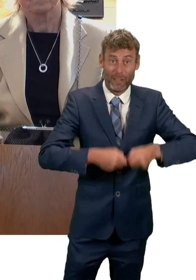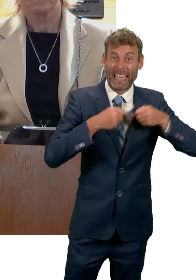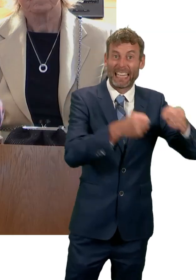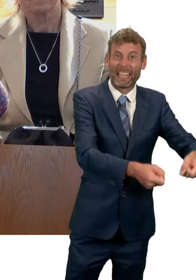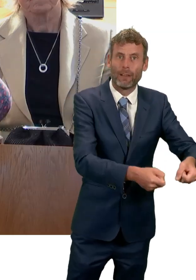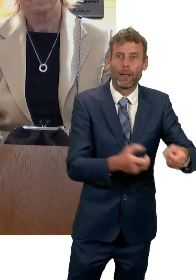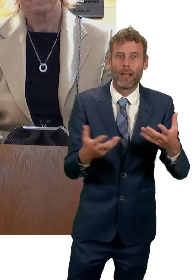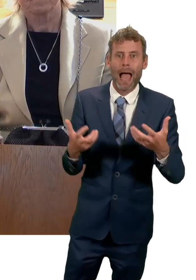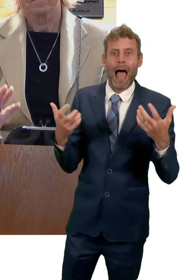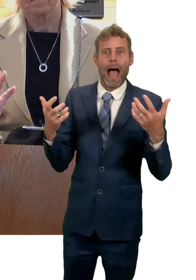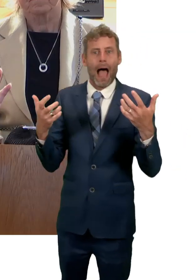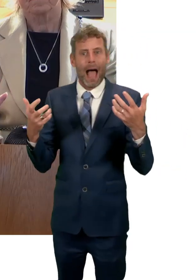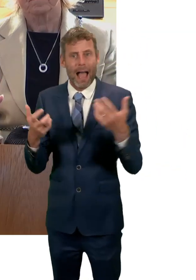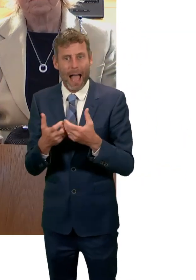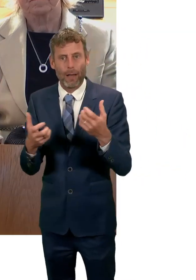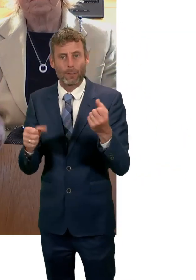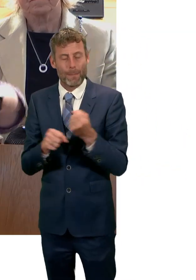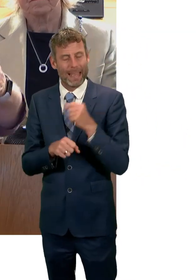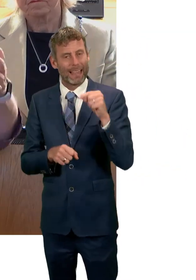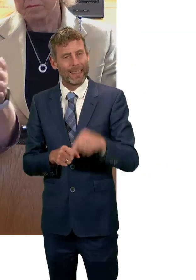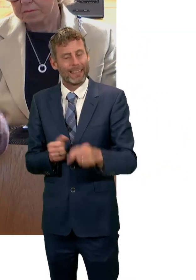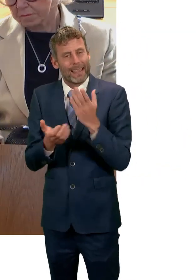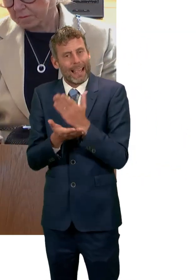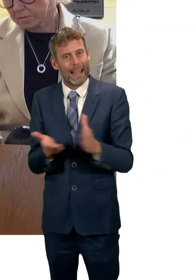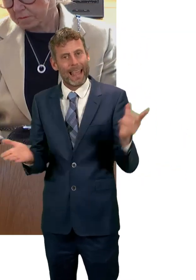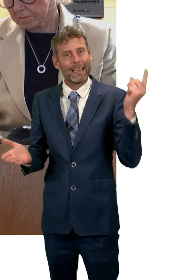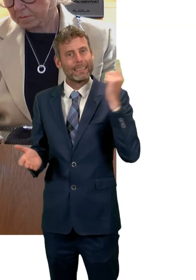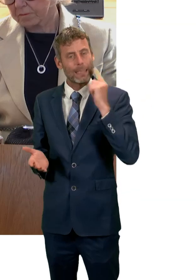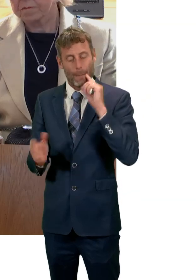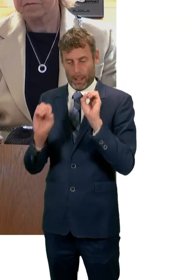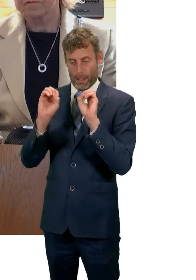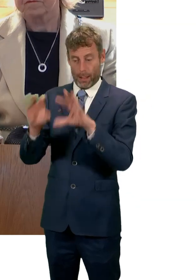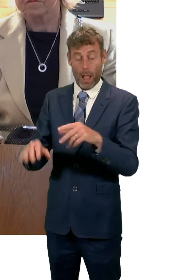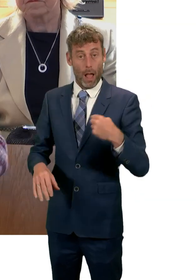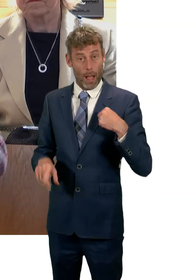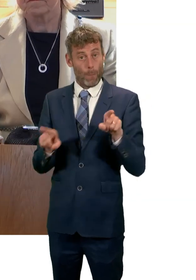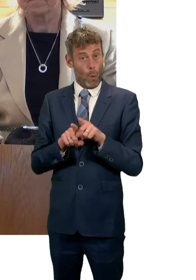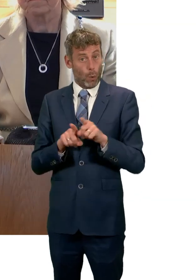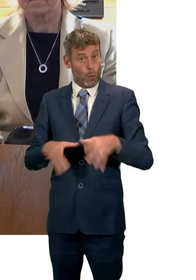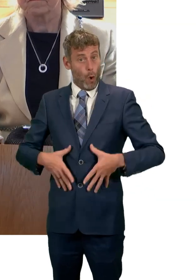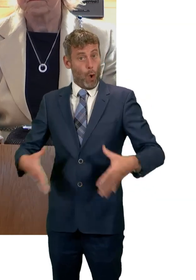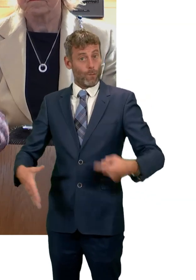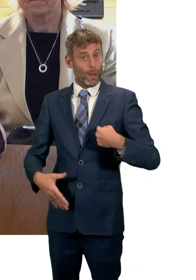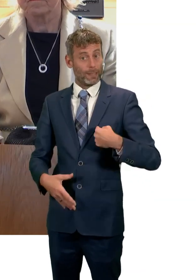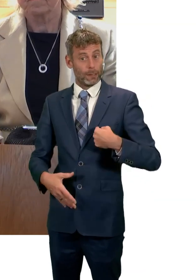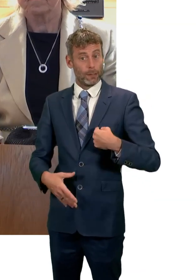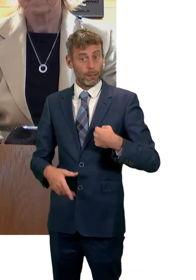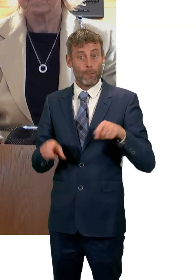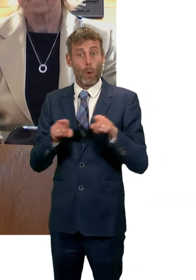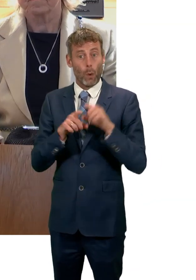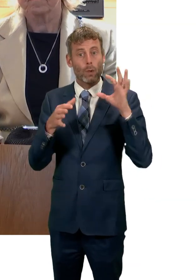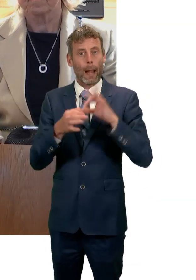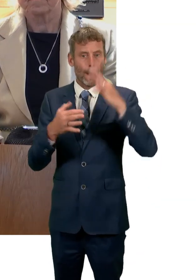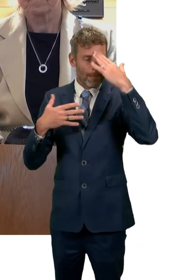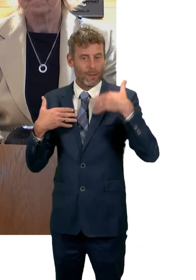do we get? Because I'm as confused as anything, and I'm overweight. Throw in the mental health thing about food as well. There's huge. We